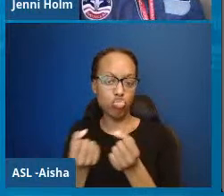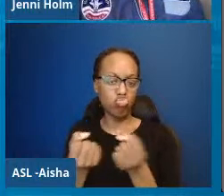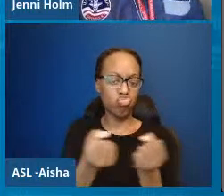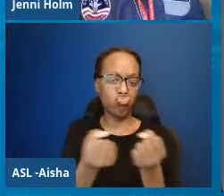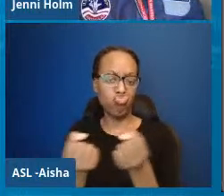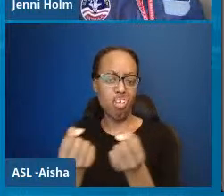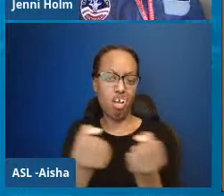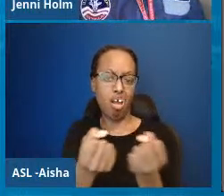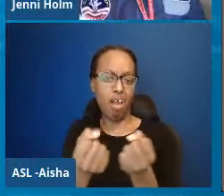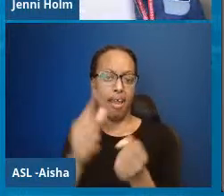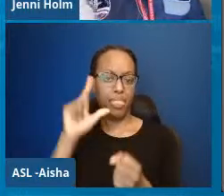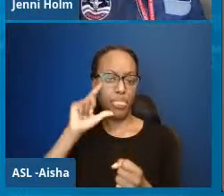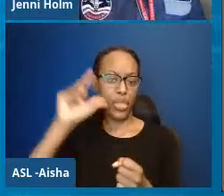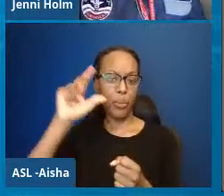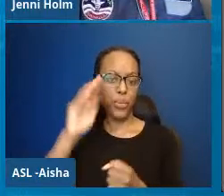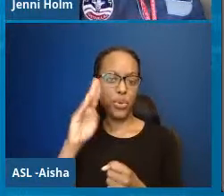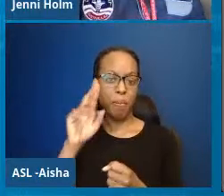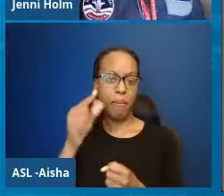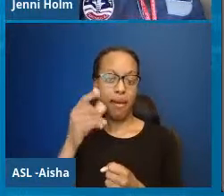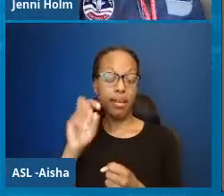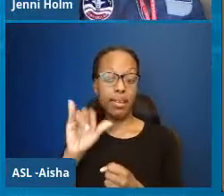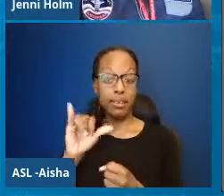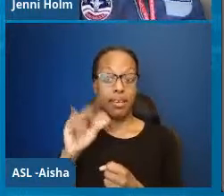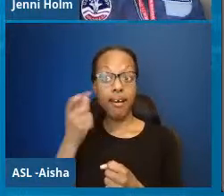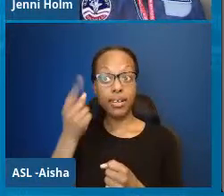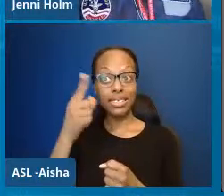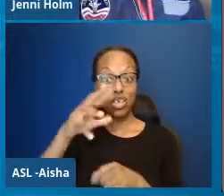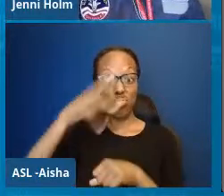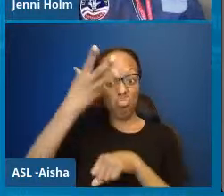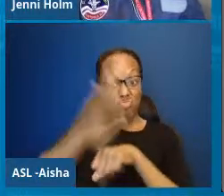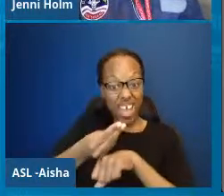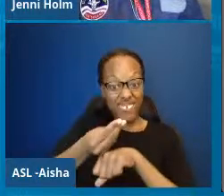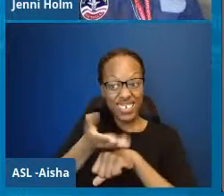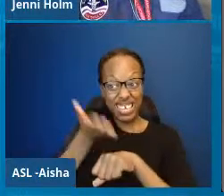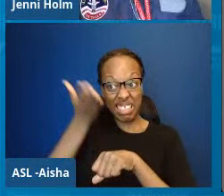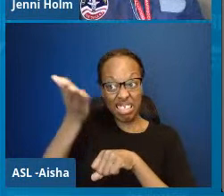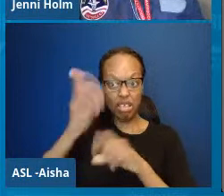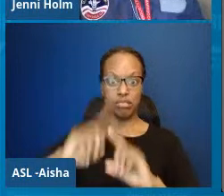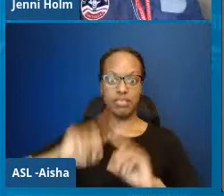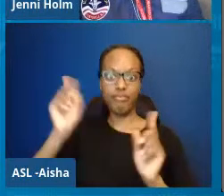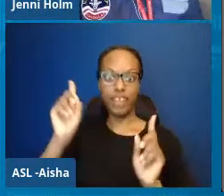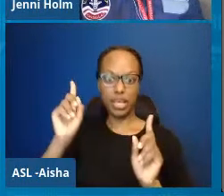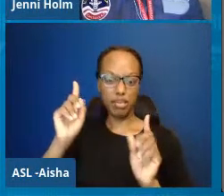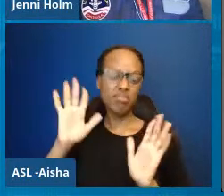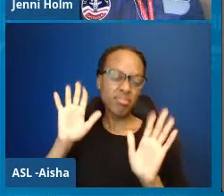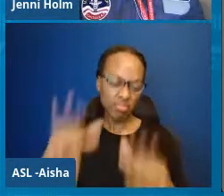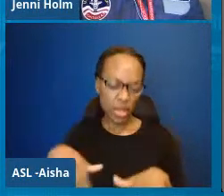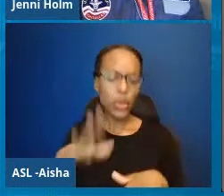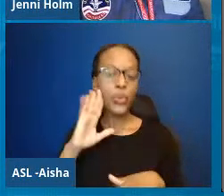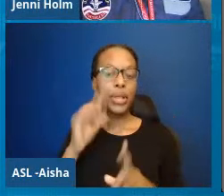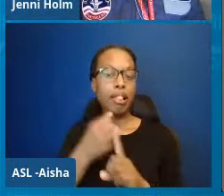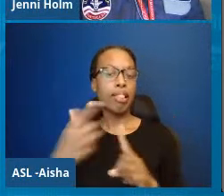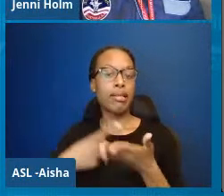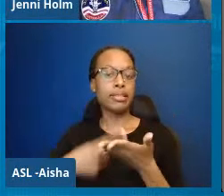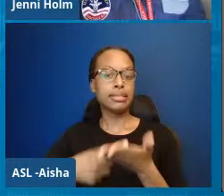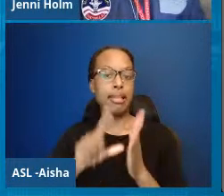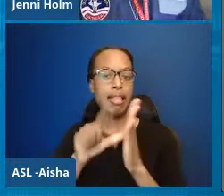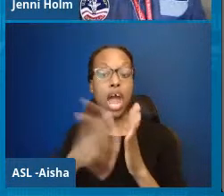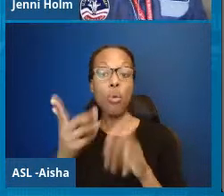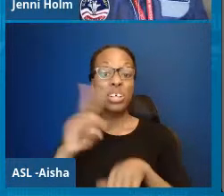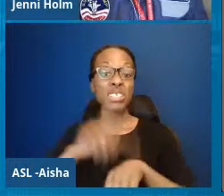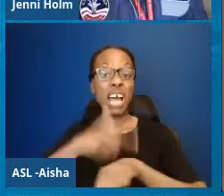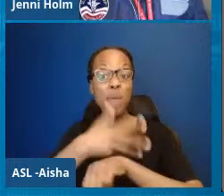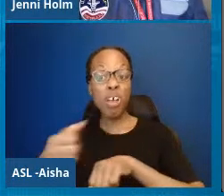difficult to do that because of the difference in gravity up there. But we will talk about that at some other time. So you know what, you guys? Because we're running out of time, you each get a